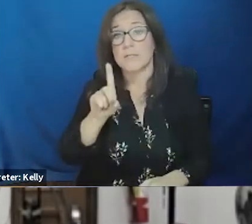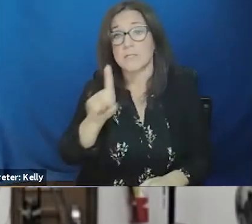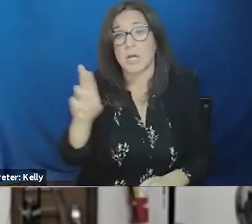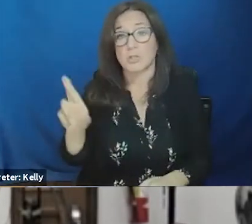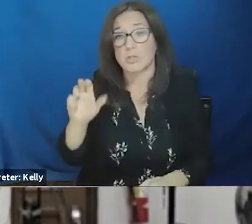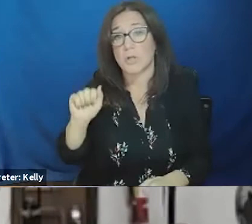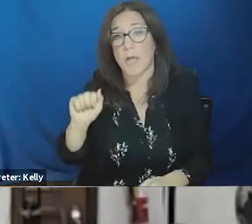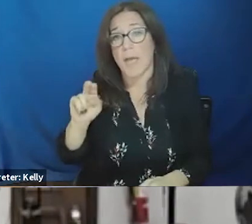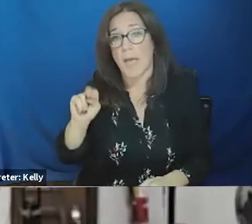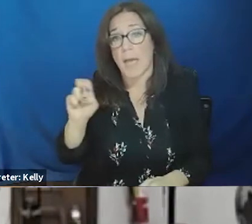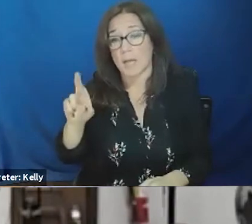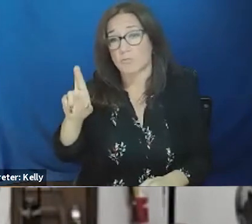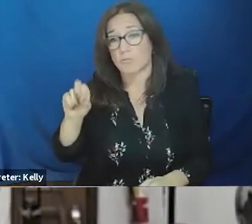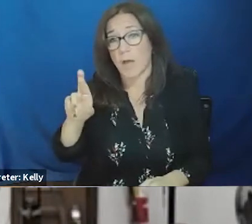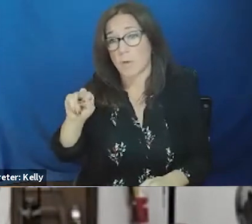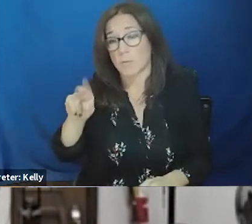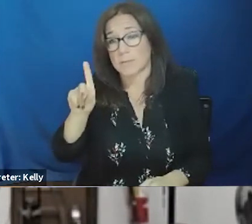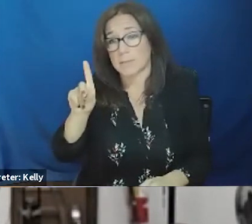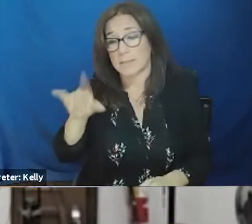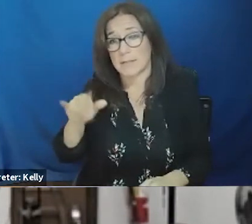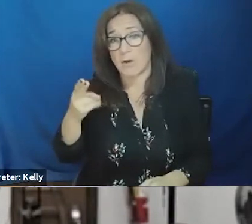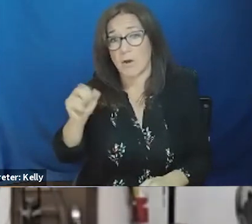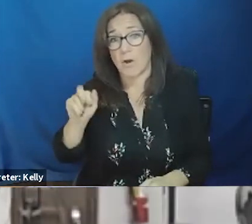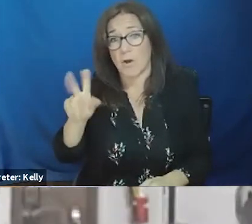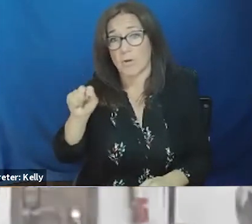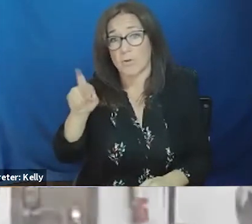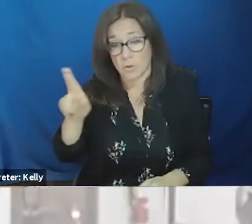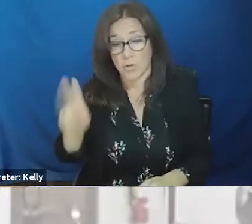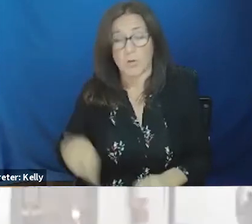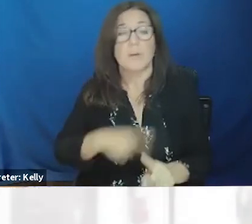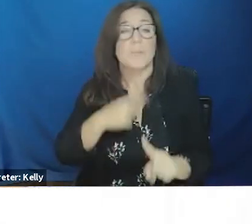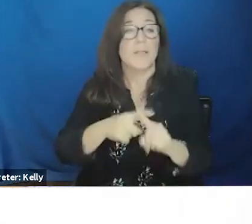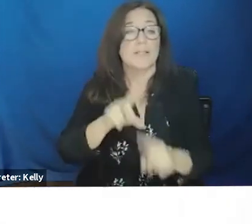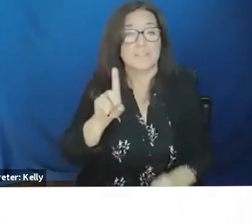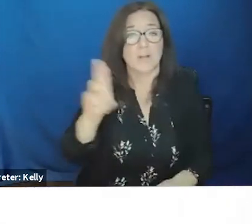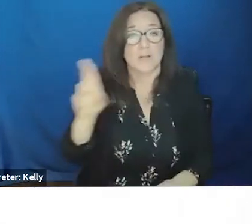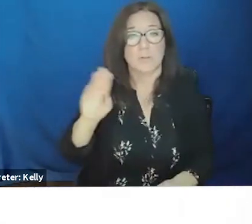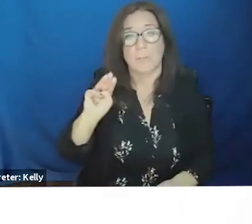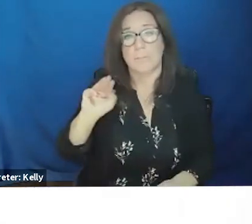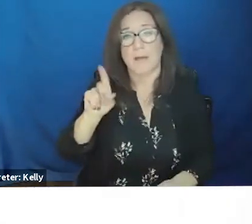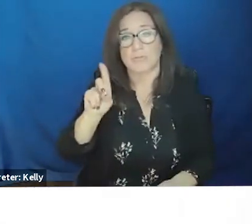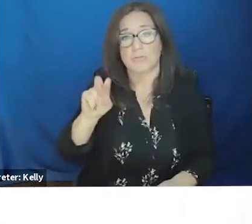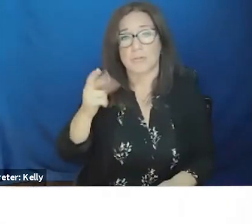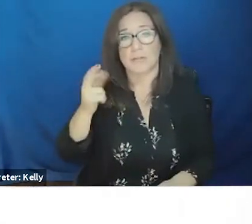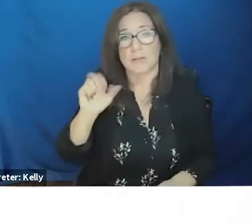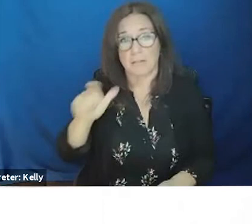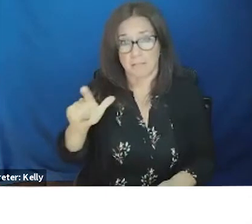Lockridge, and Dr. Madrigal, who will give you today's report on Summer of Learning. Thank you.